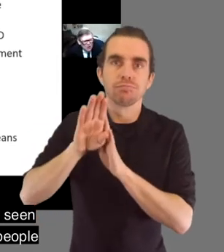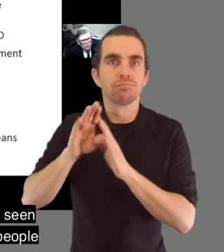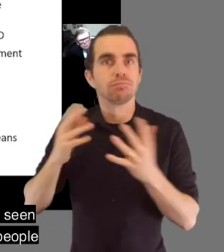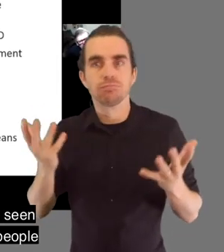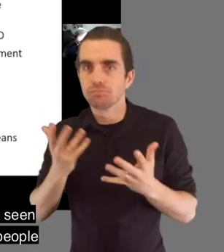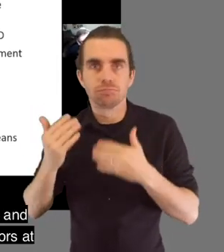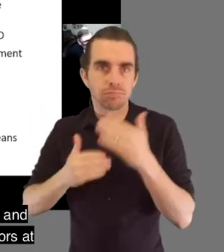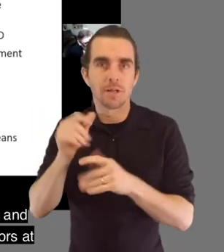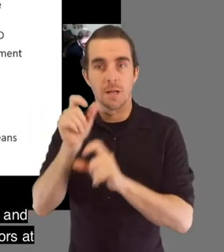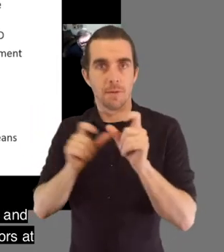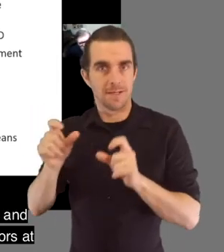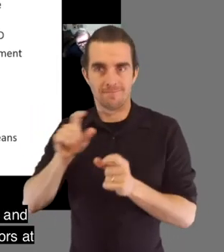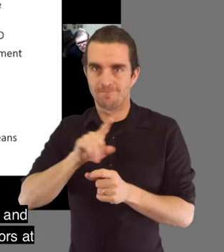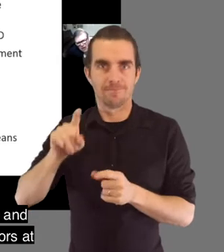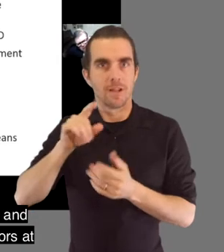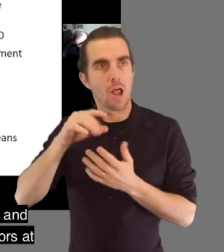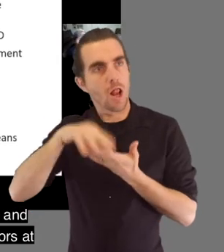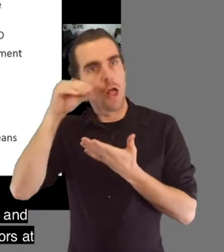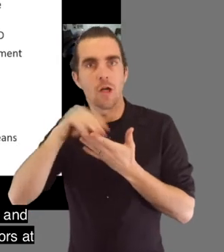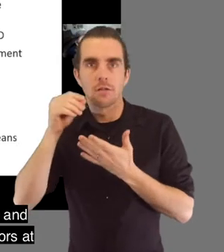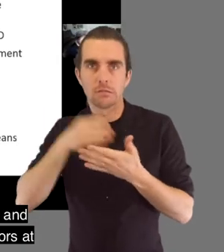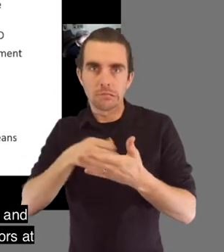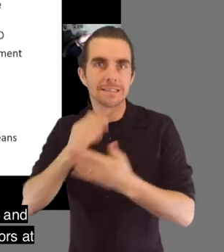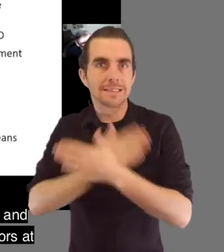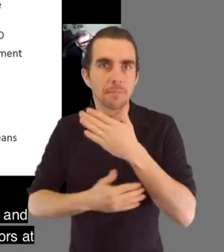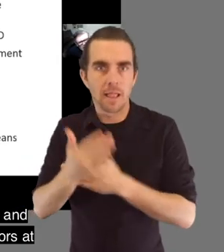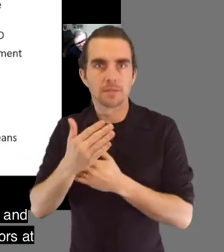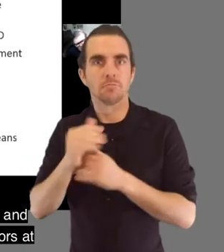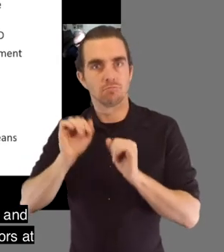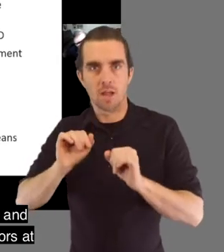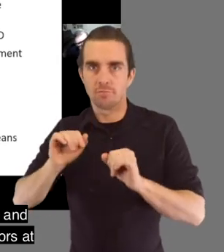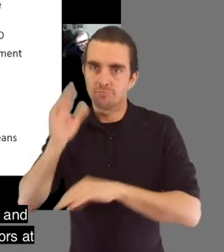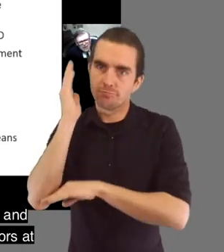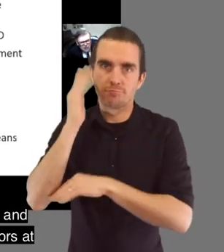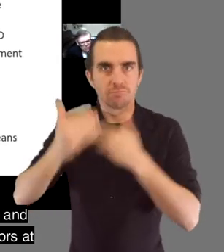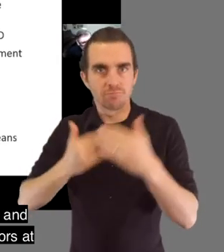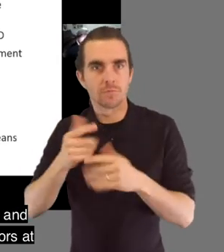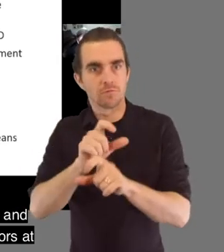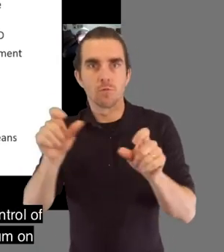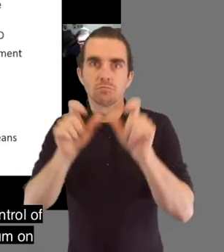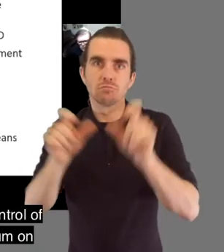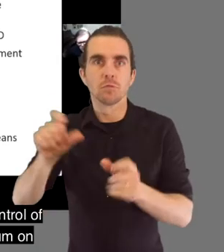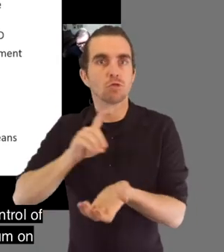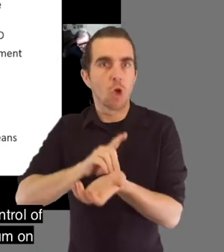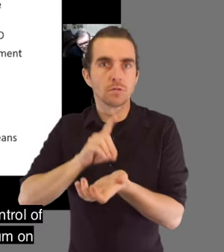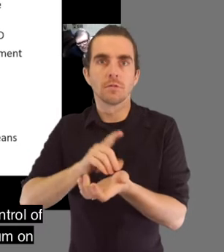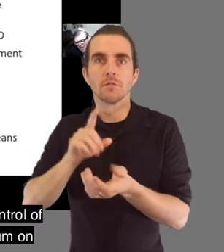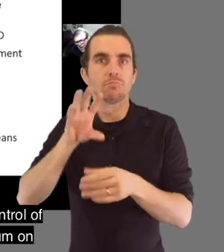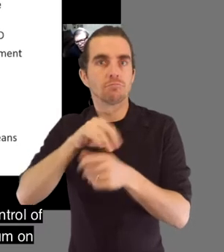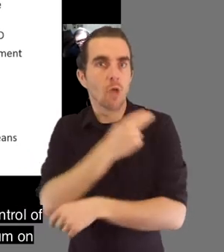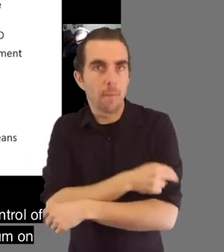done with people with learning difficulties going in and running a lecture for trainee doctors at Bart's